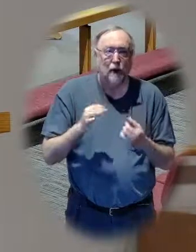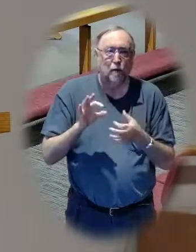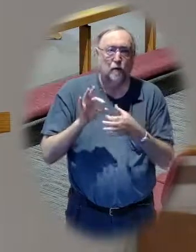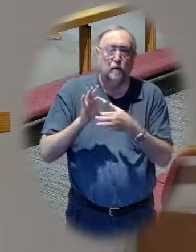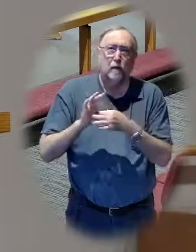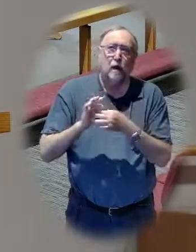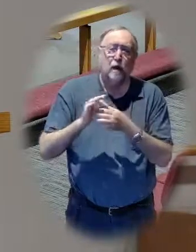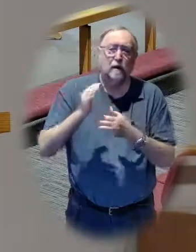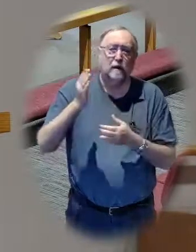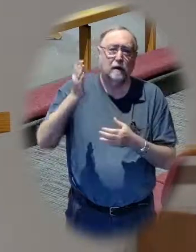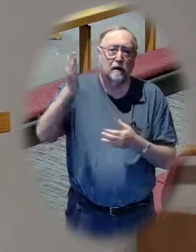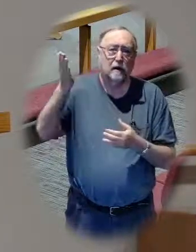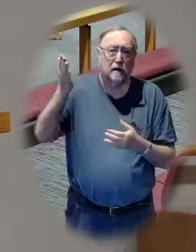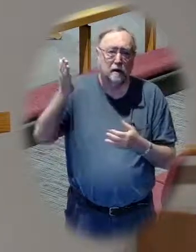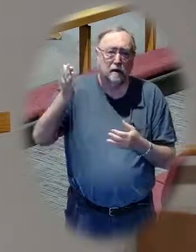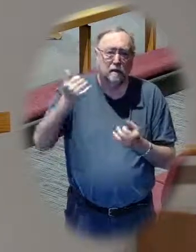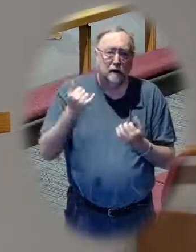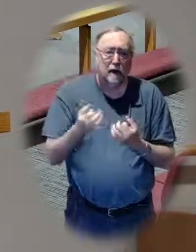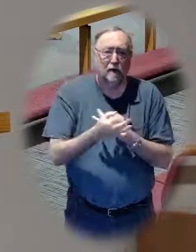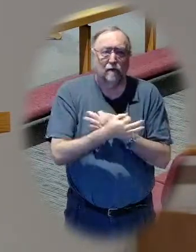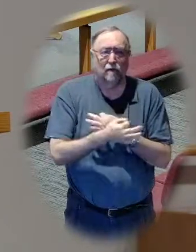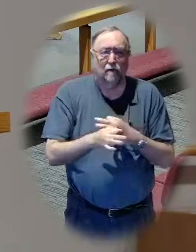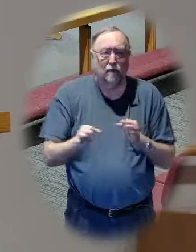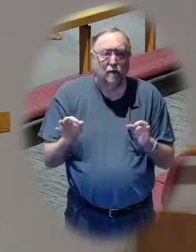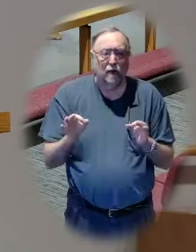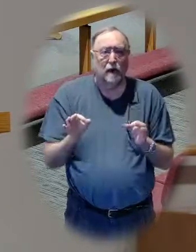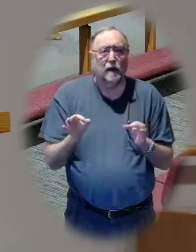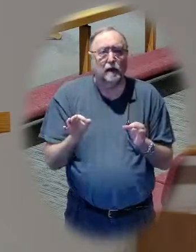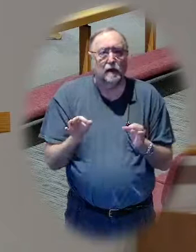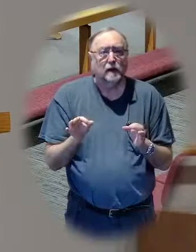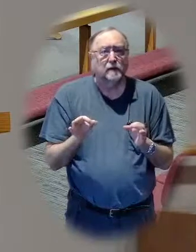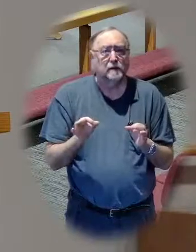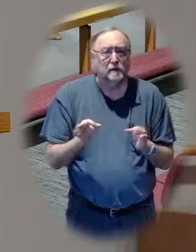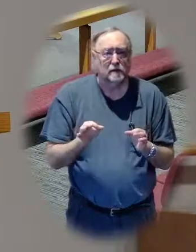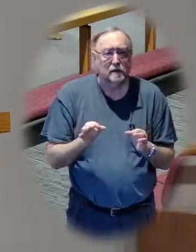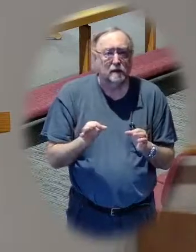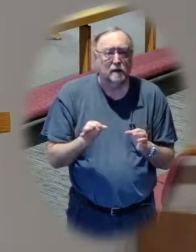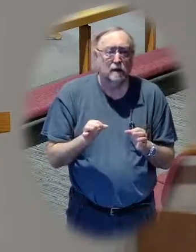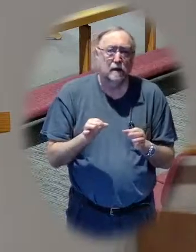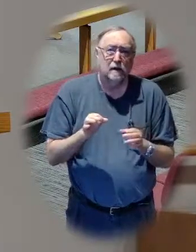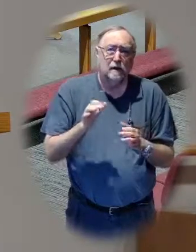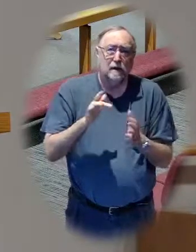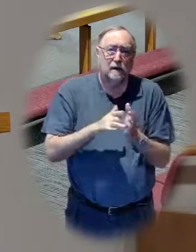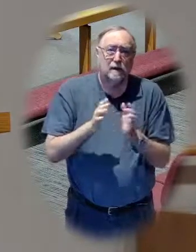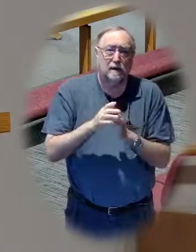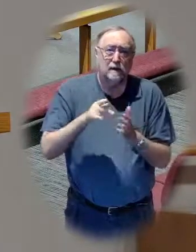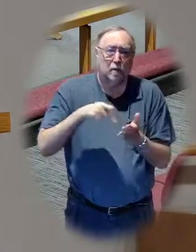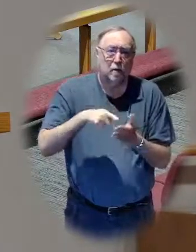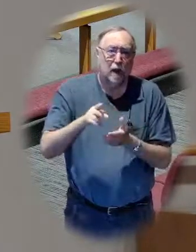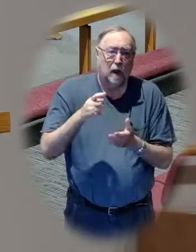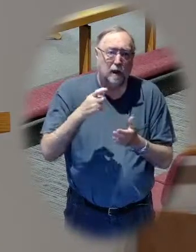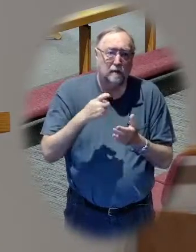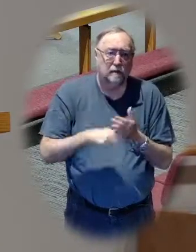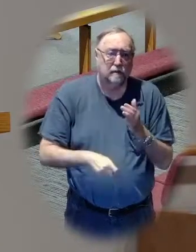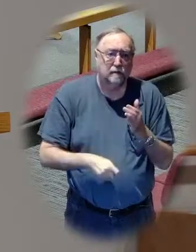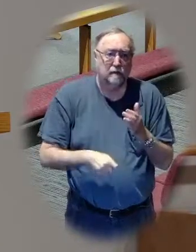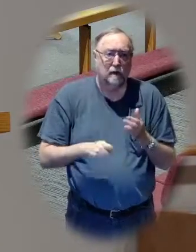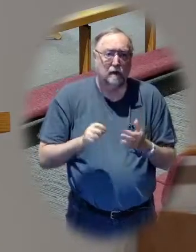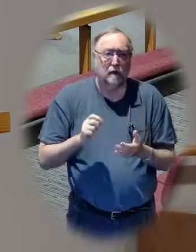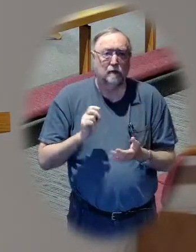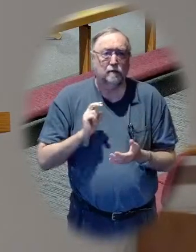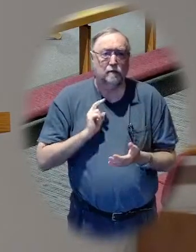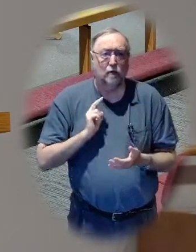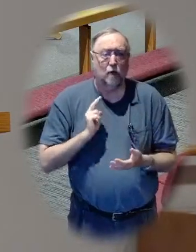free people, children of God. It's a price paid for us.